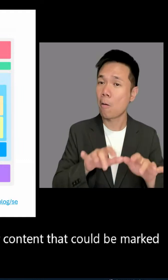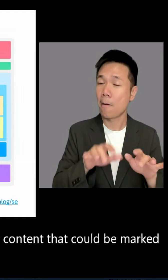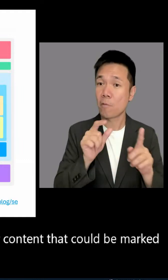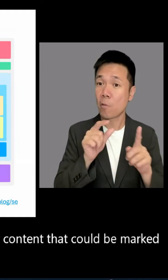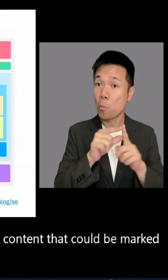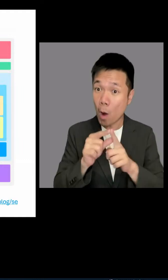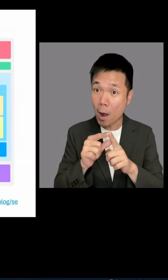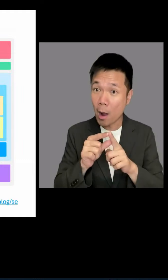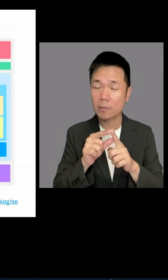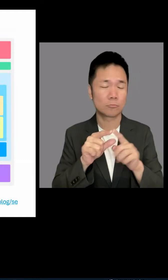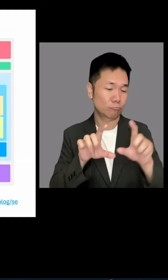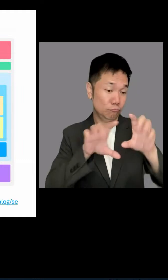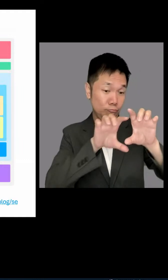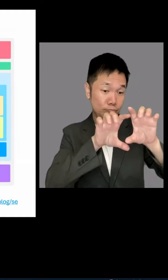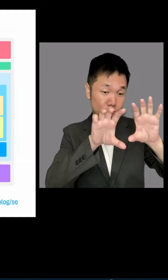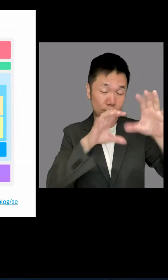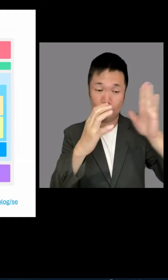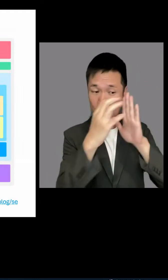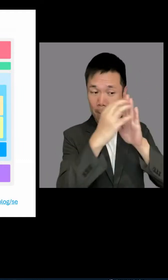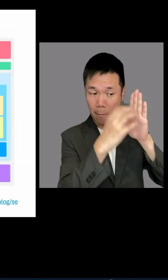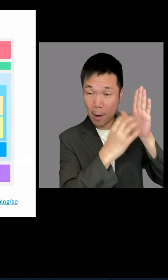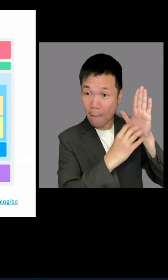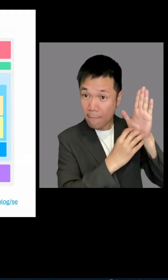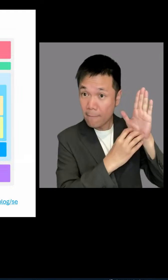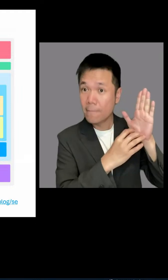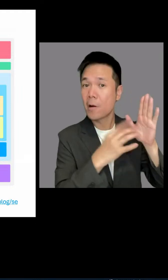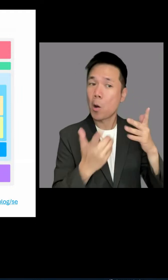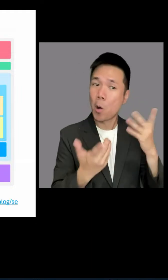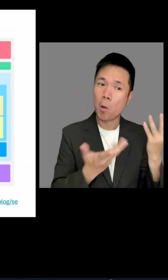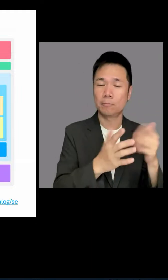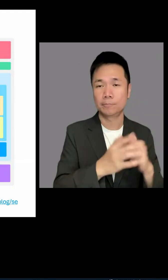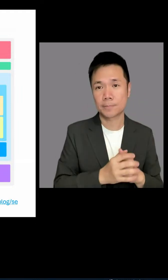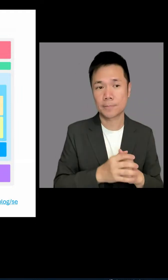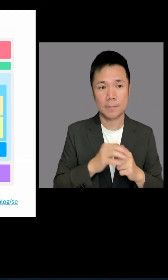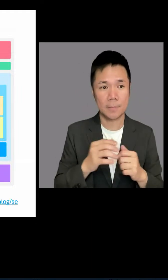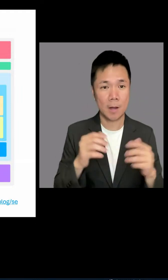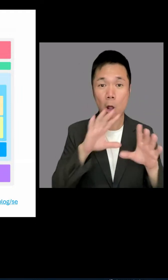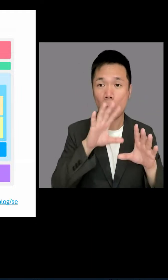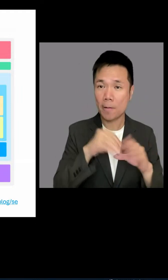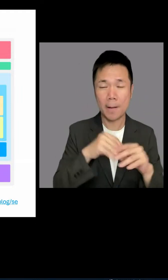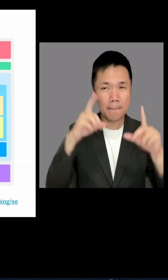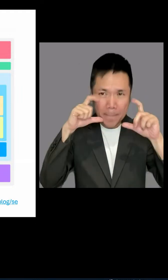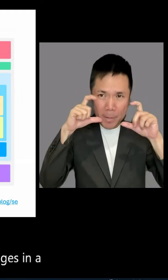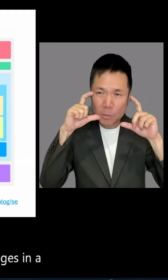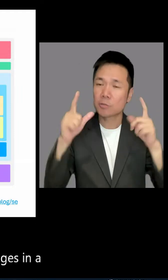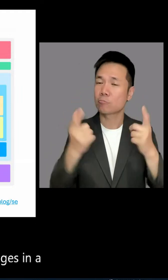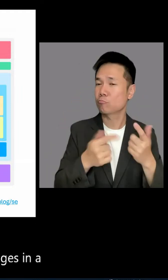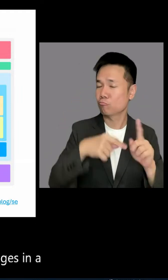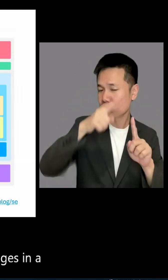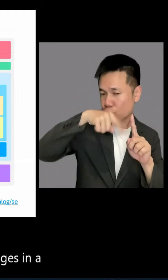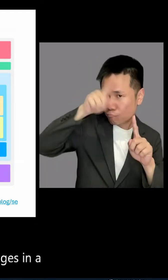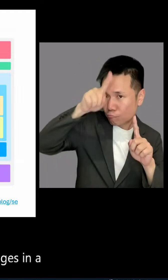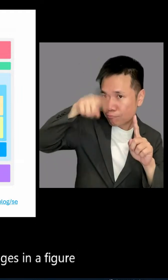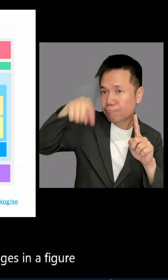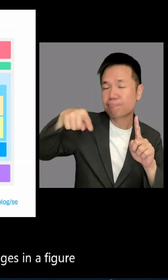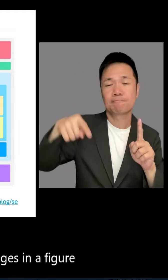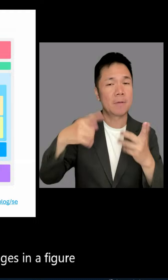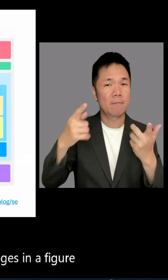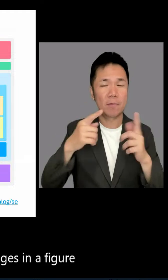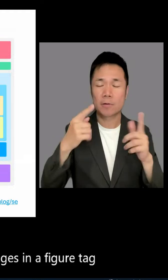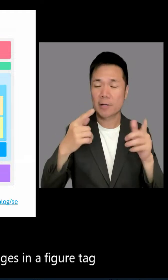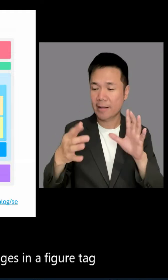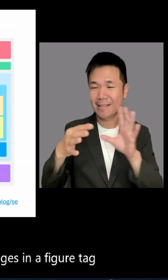as paragraphs, also denoted with a P, images in a figure tag, articles,